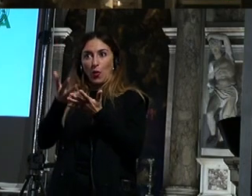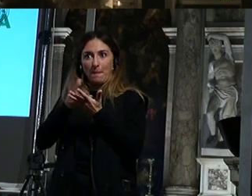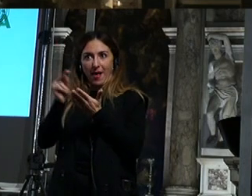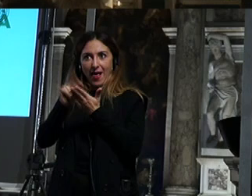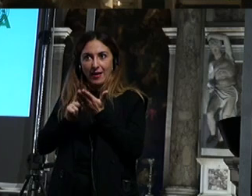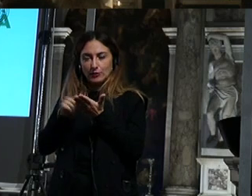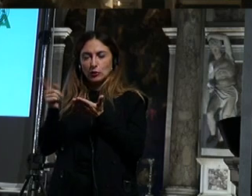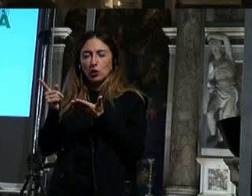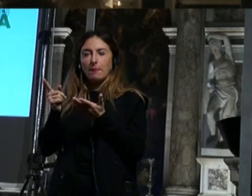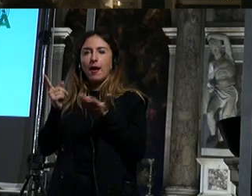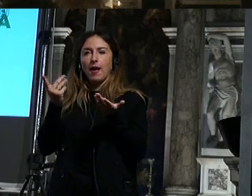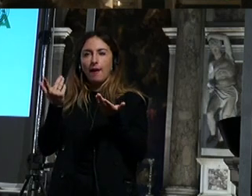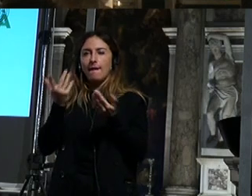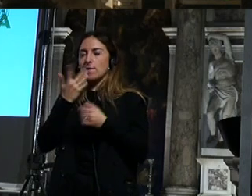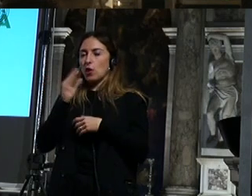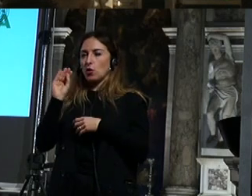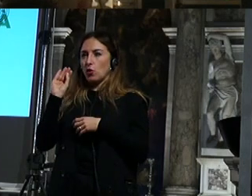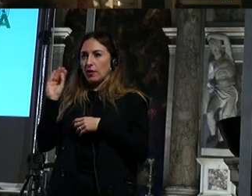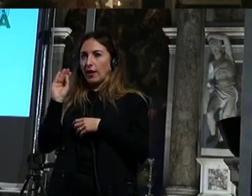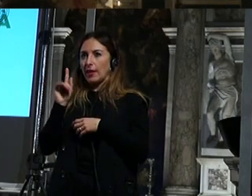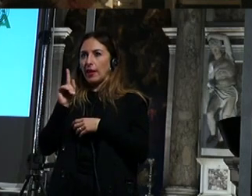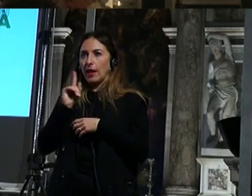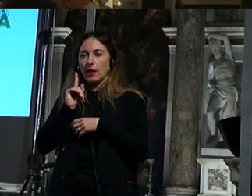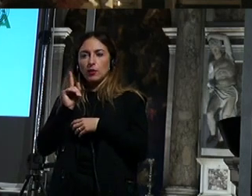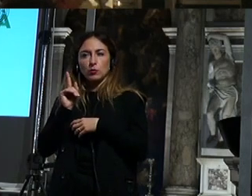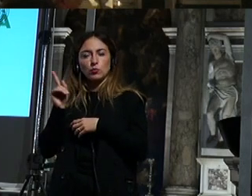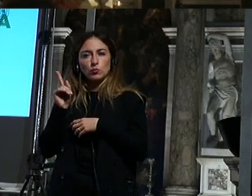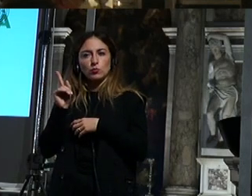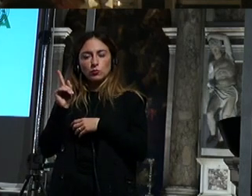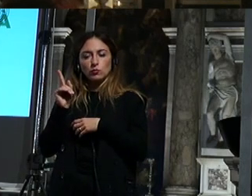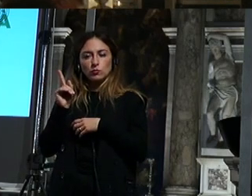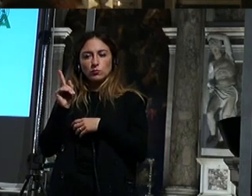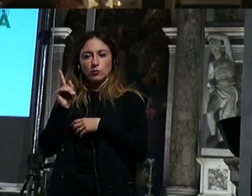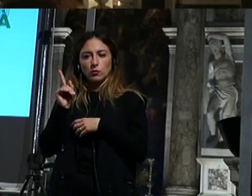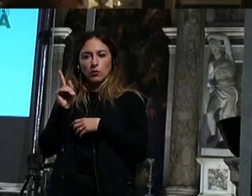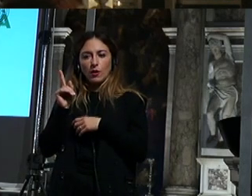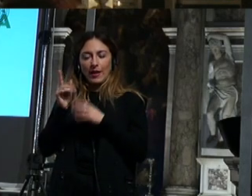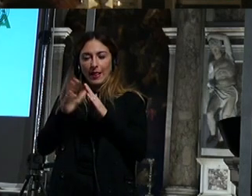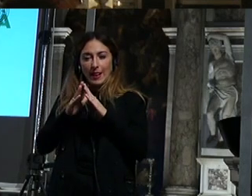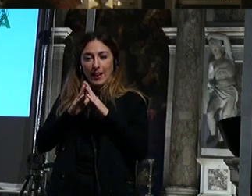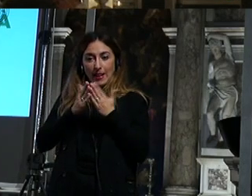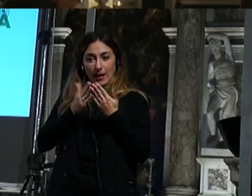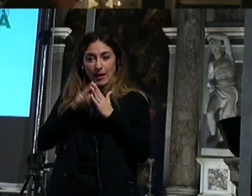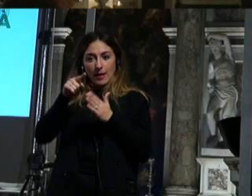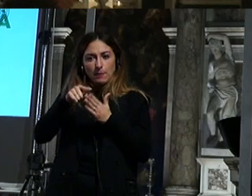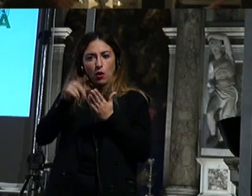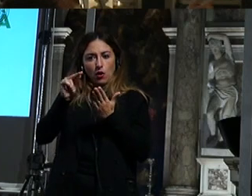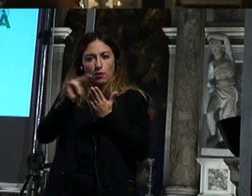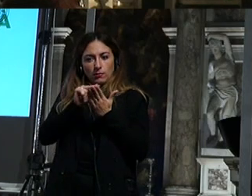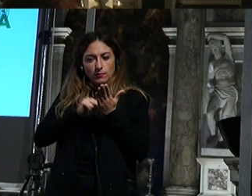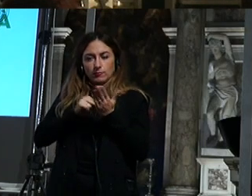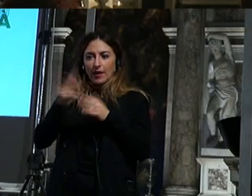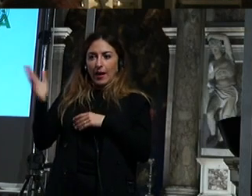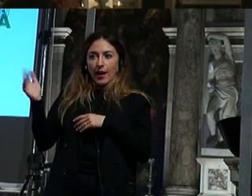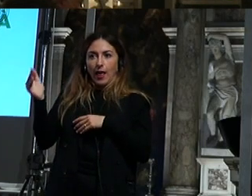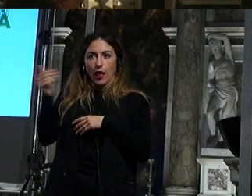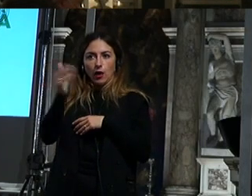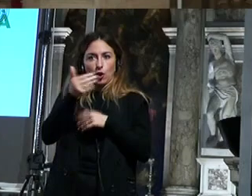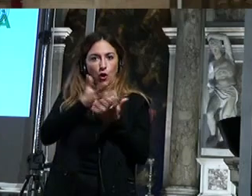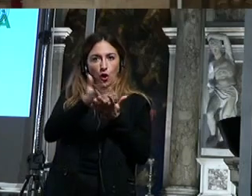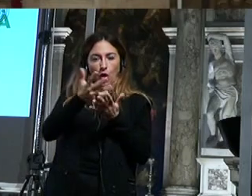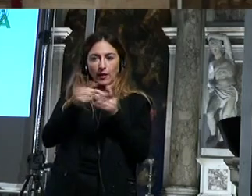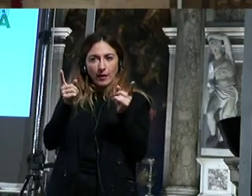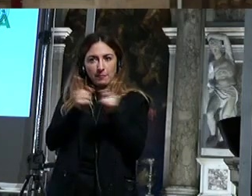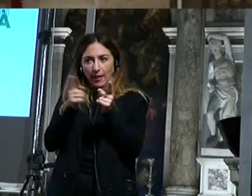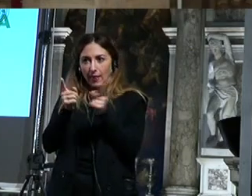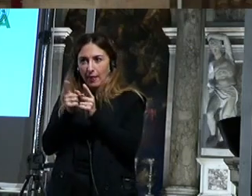book as a collection of short stories? Yeah, I mean, I love when I'm building a